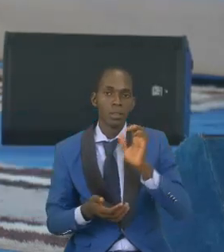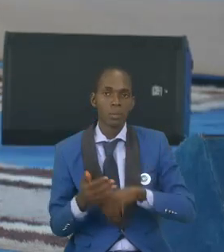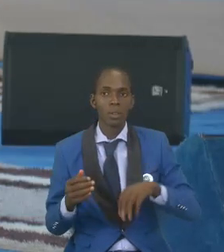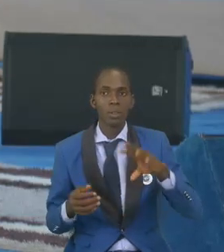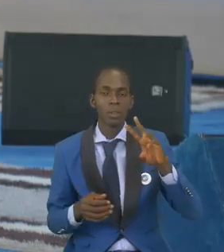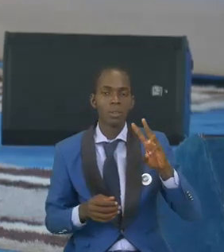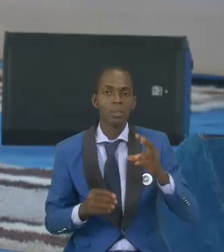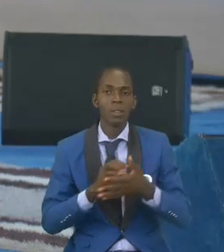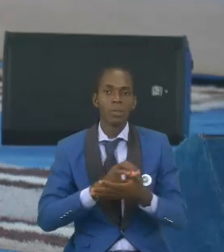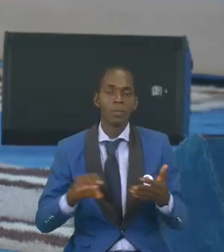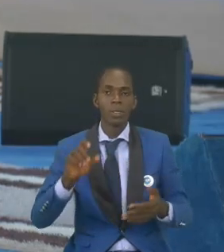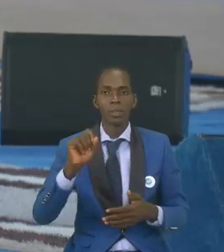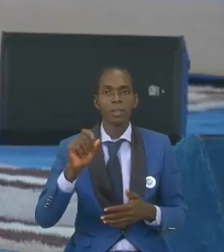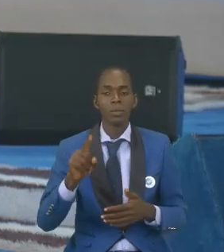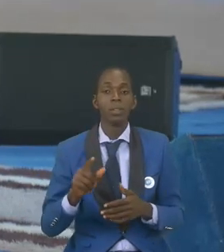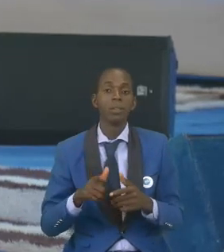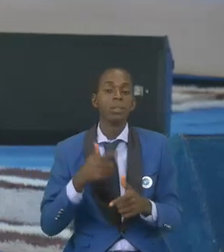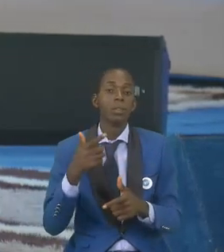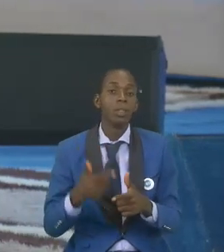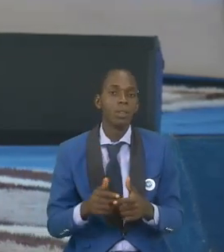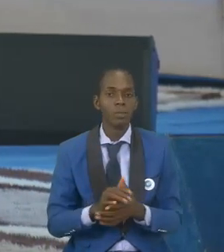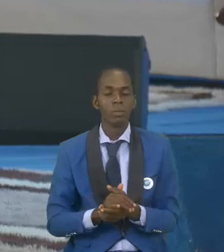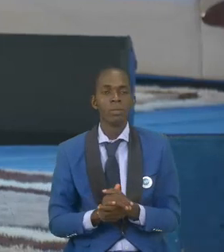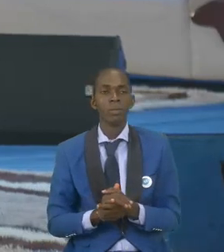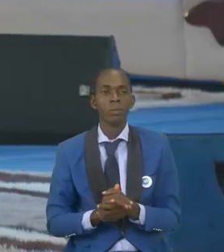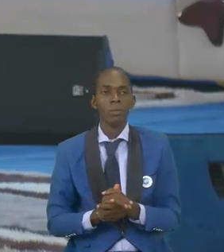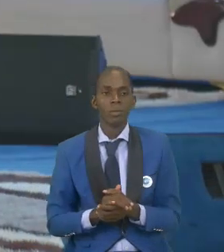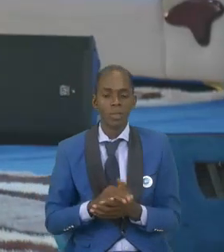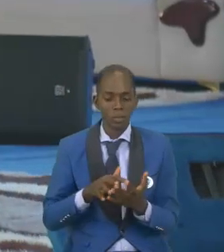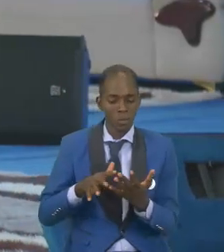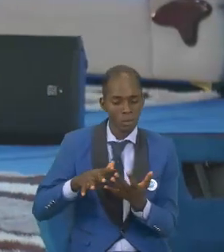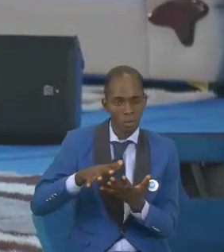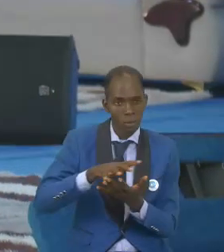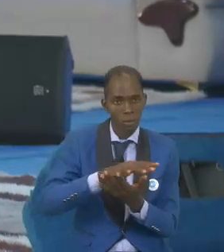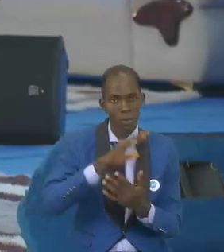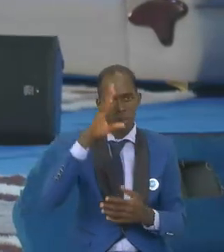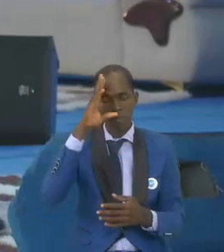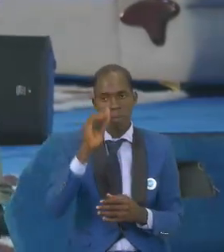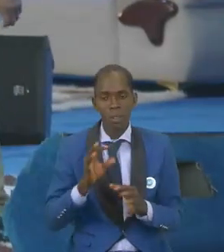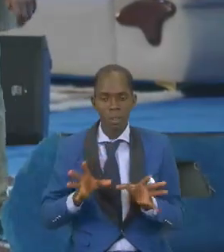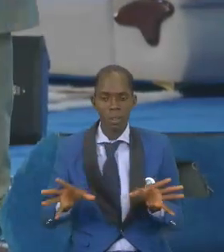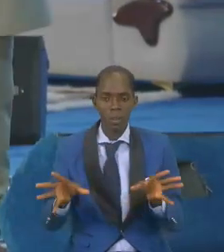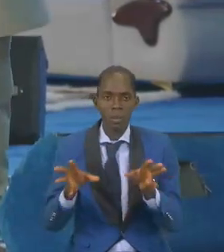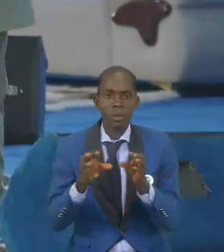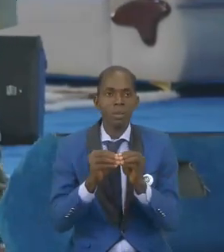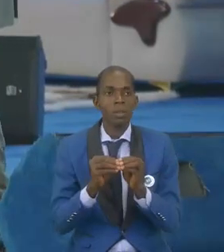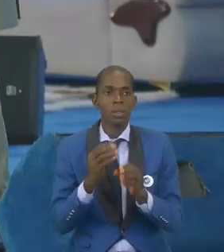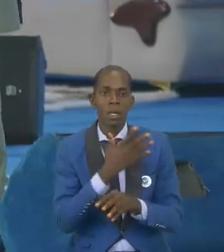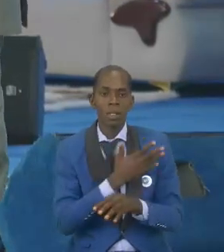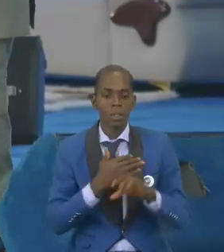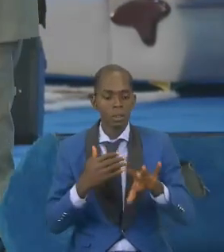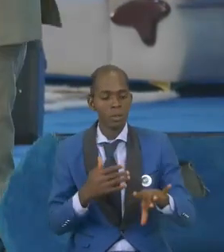Daniel verse 11, then these men assembled and